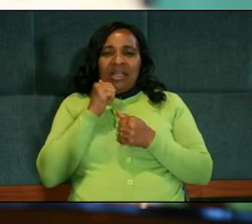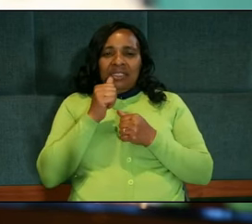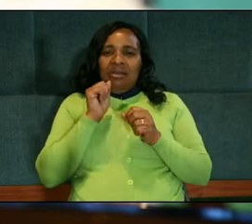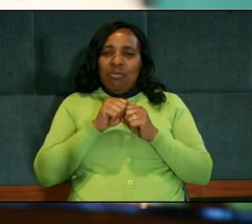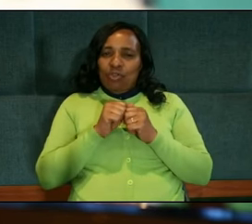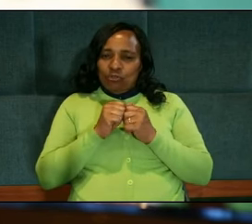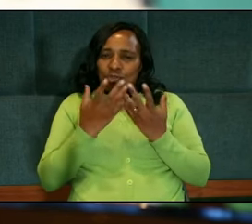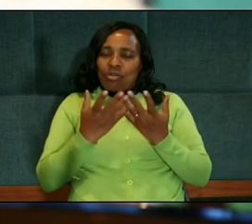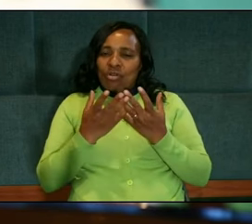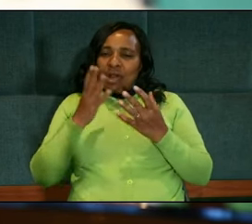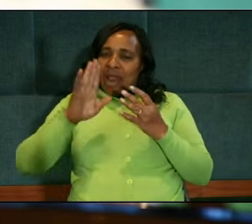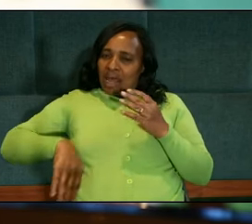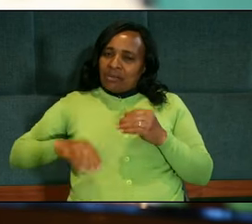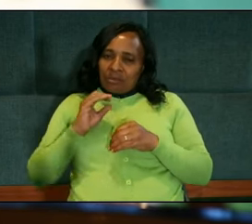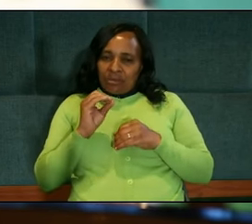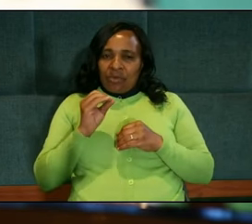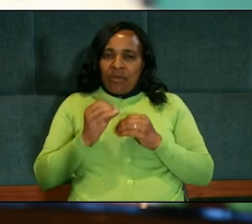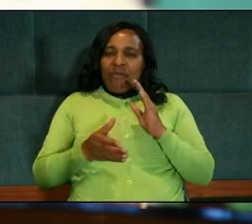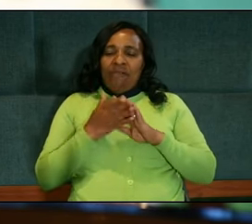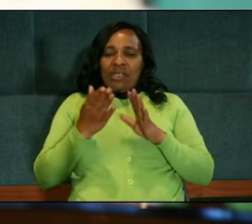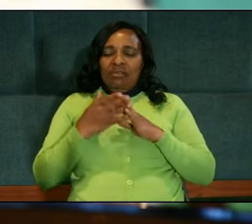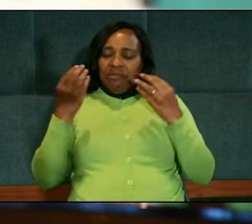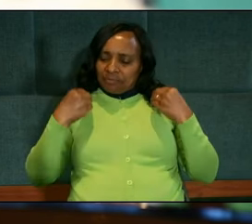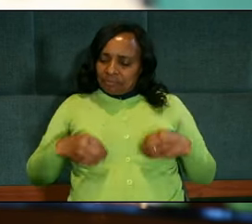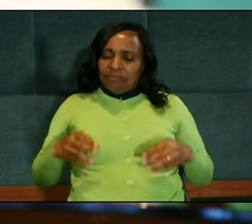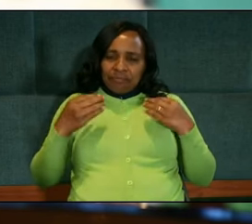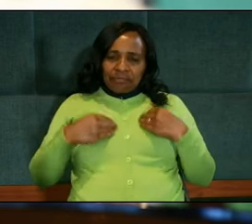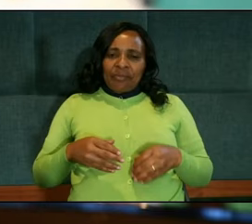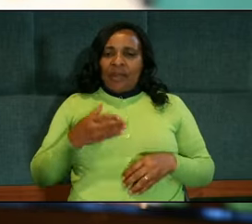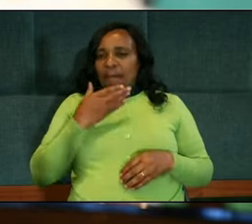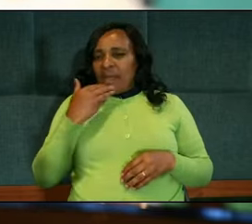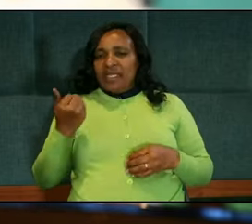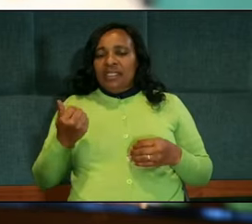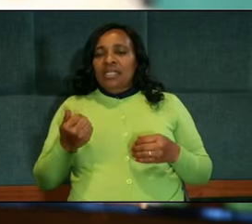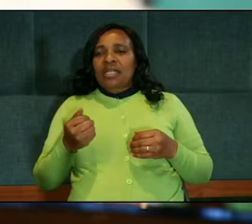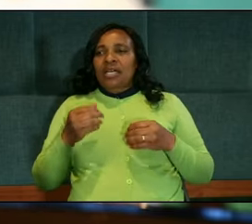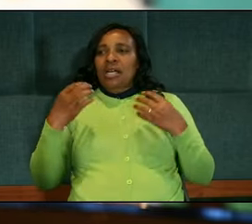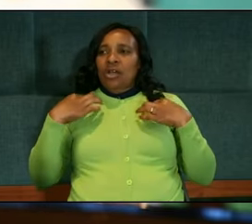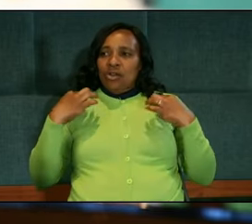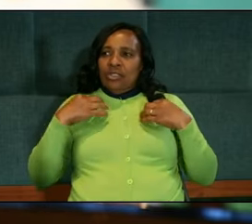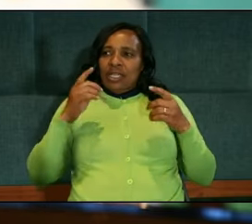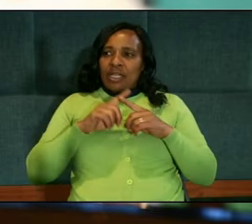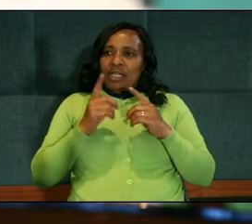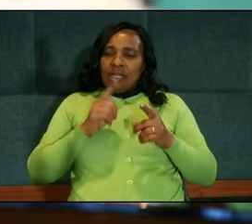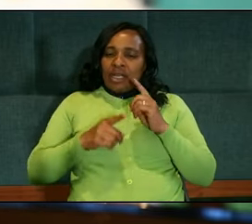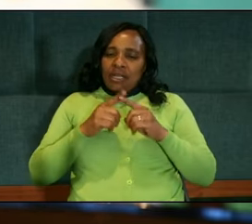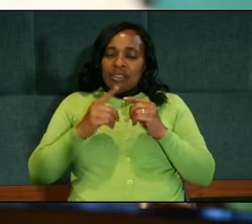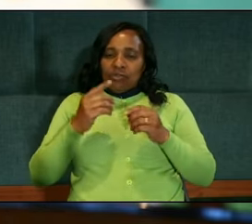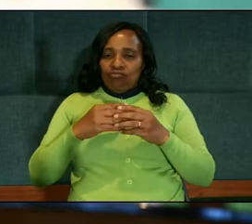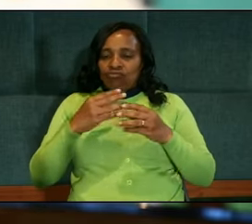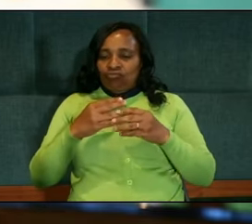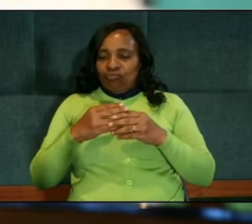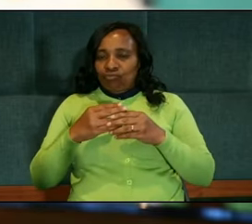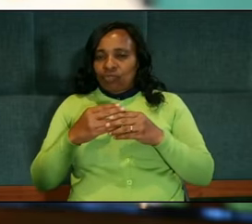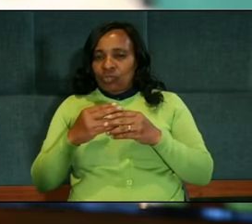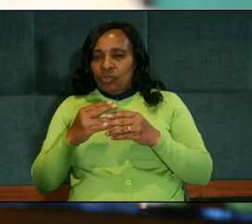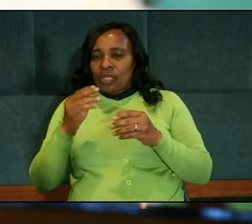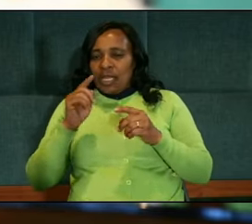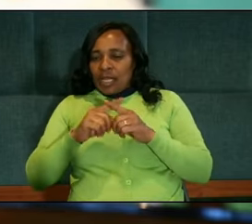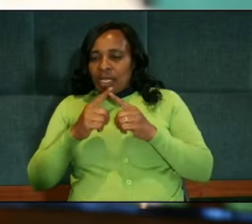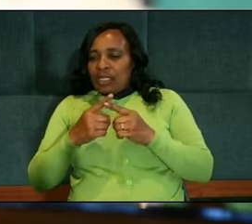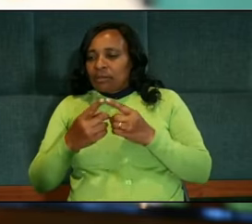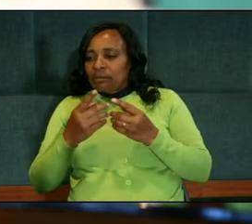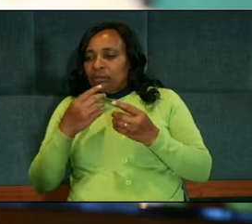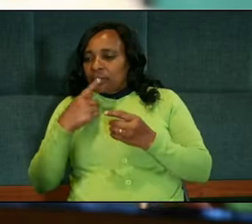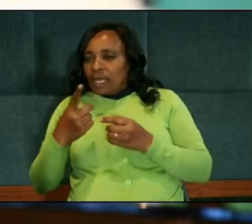cautioned him not to be late. He quickly got dressed in his best clothes and ran next door. I'm ready to